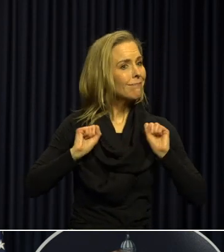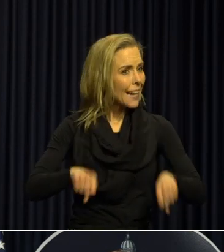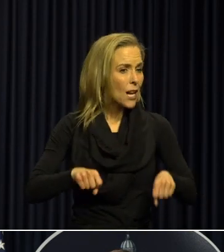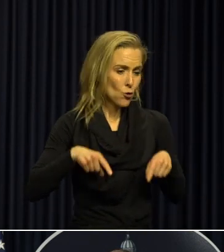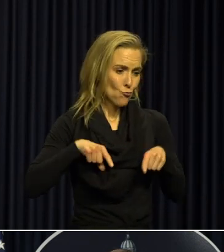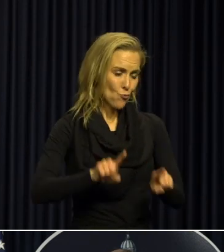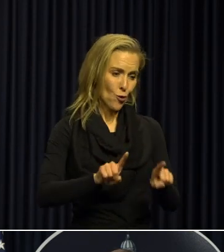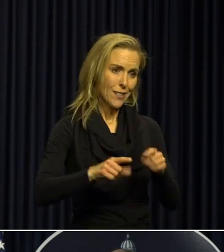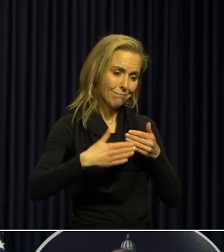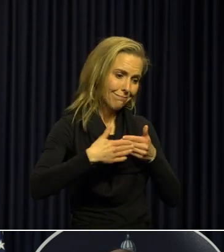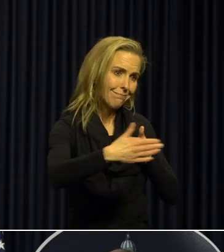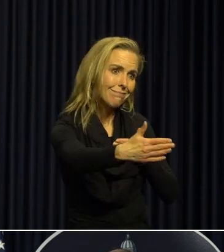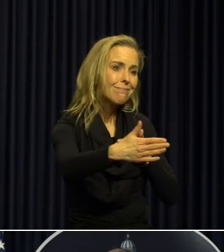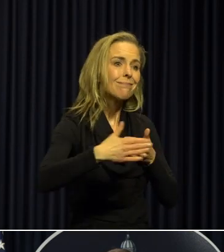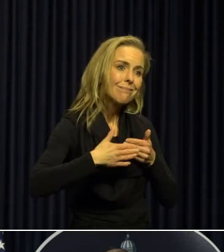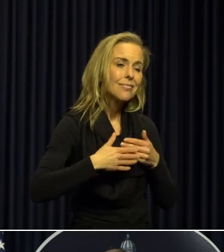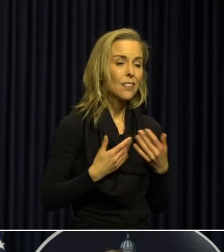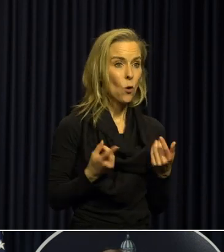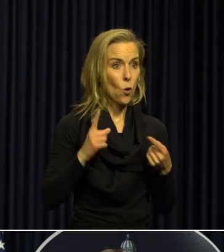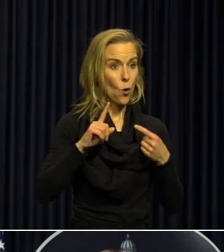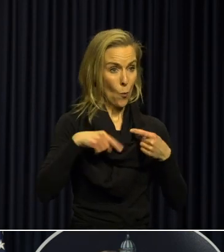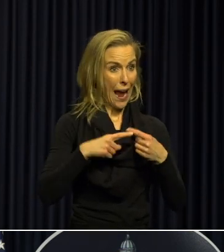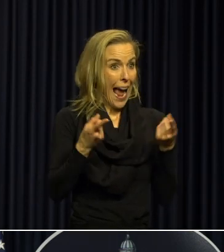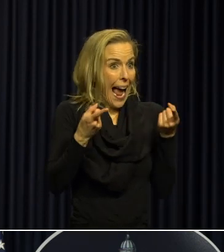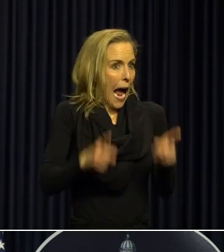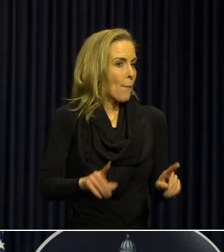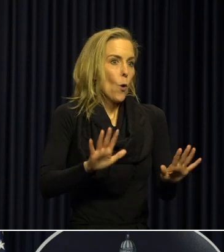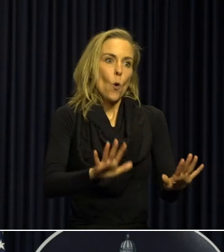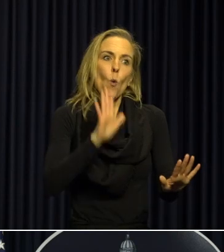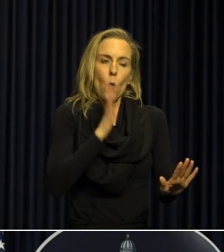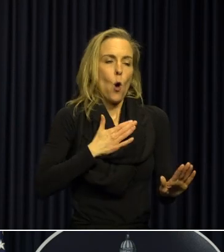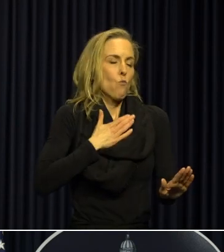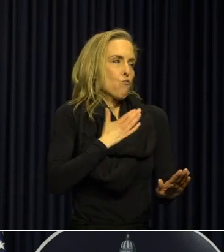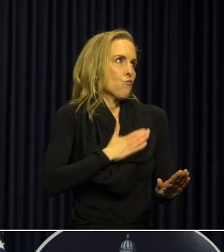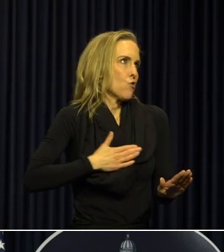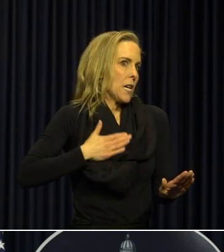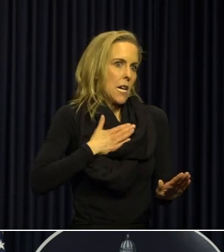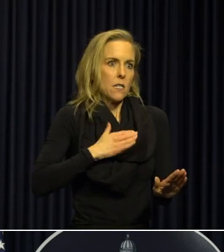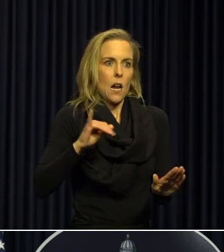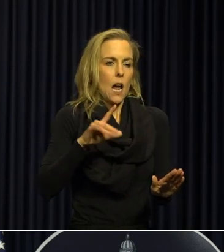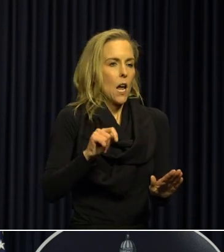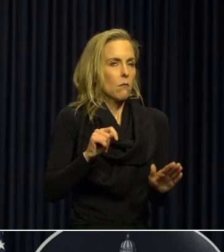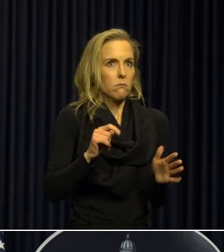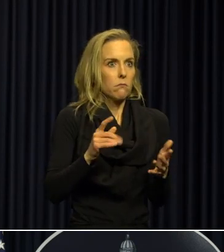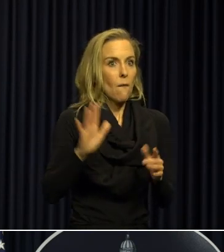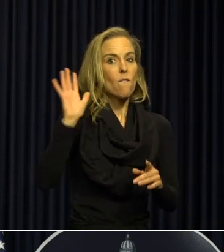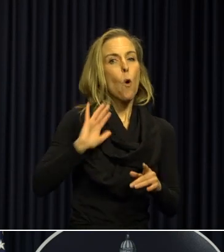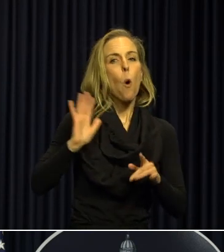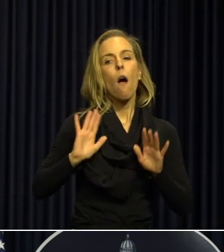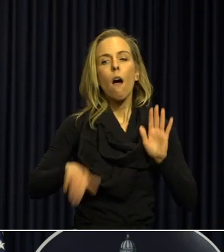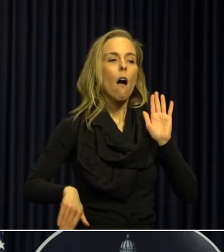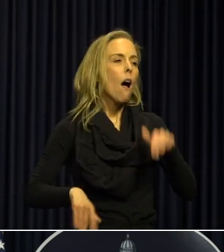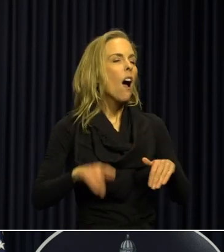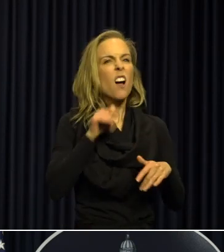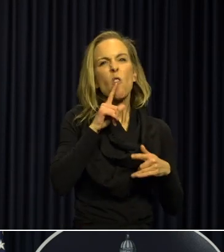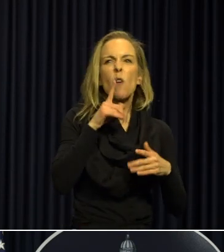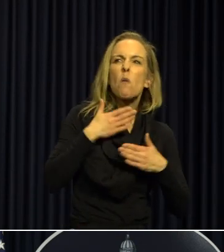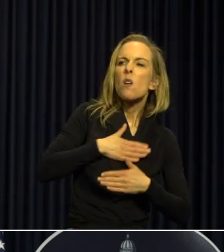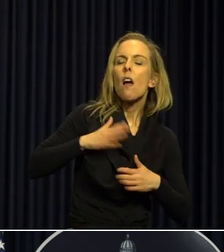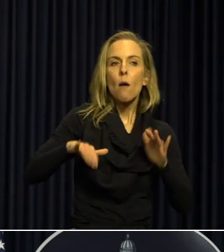and once it comes, we are going to appreciate so many things so much more. All